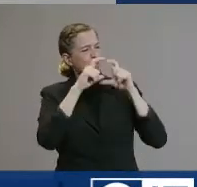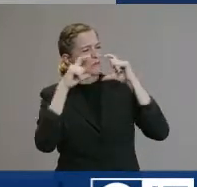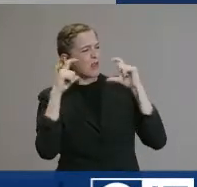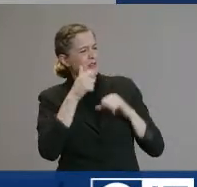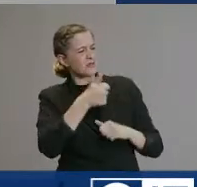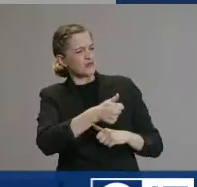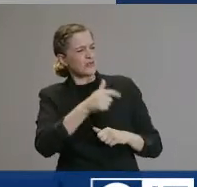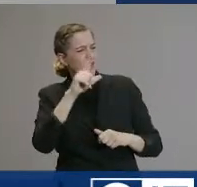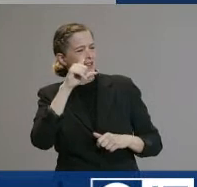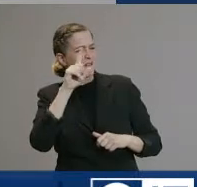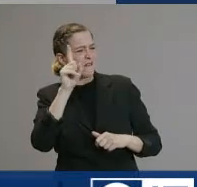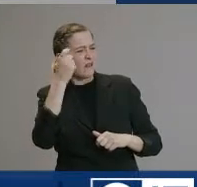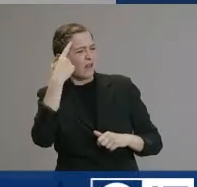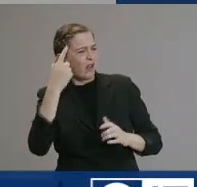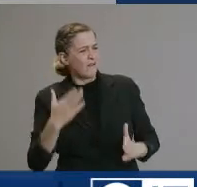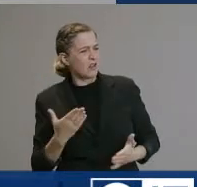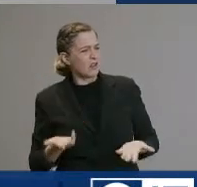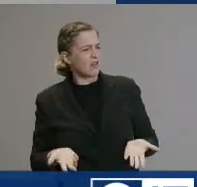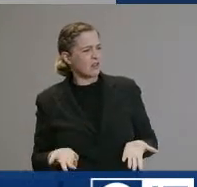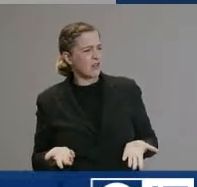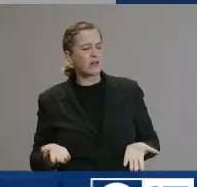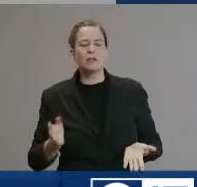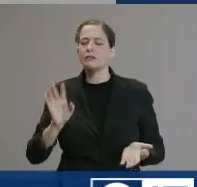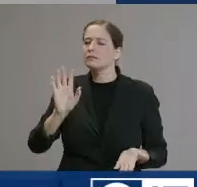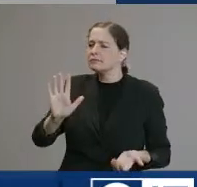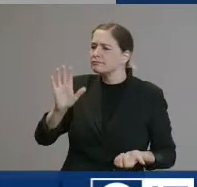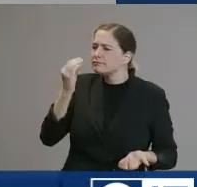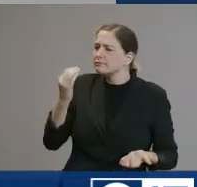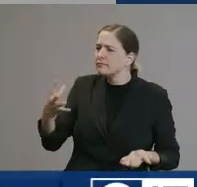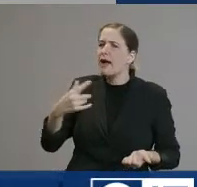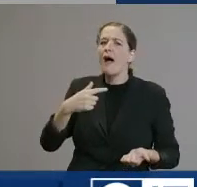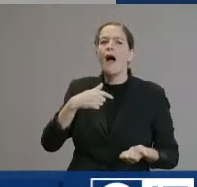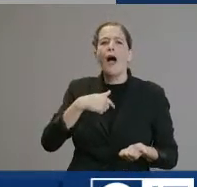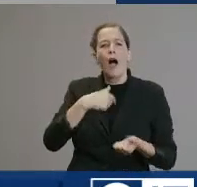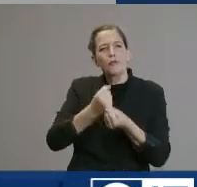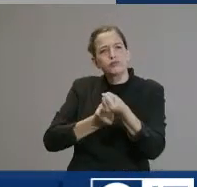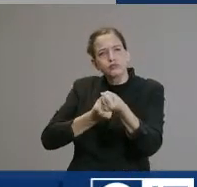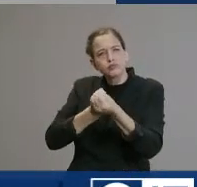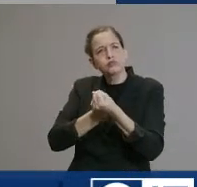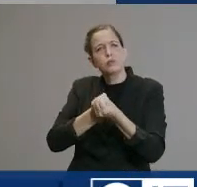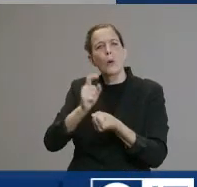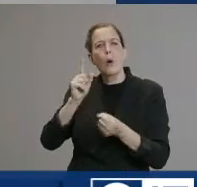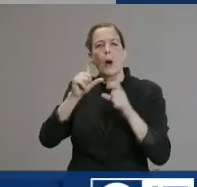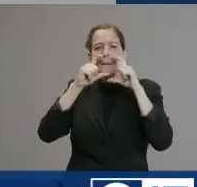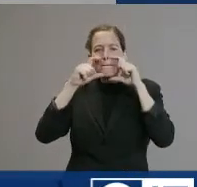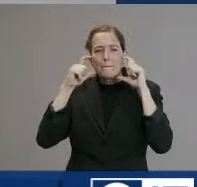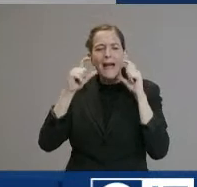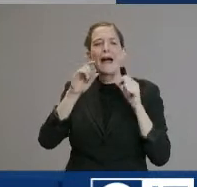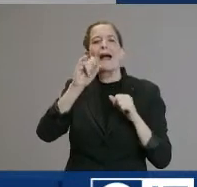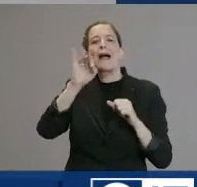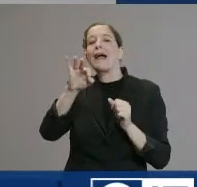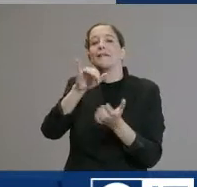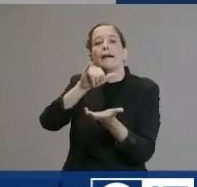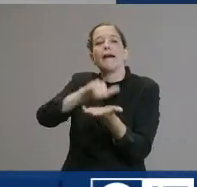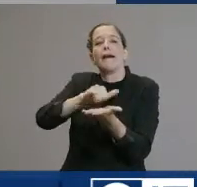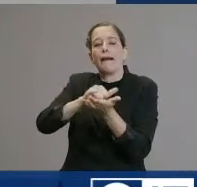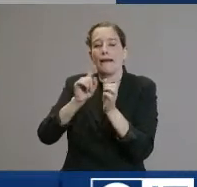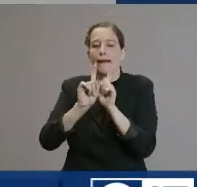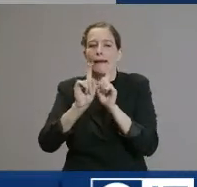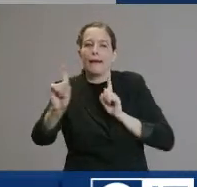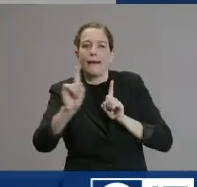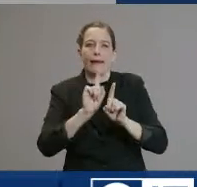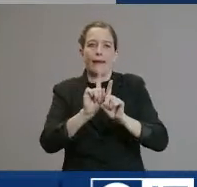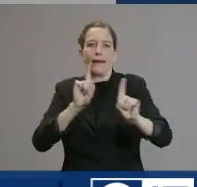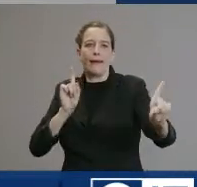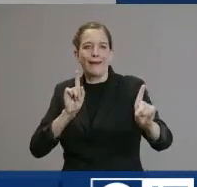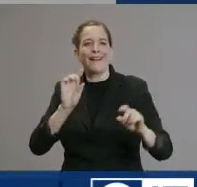for face masks when you can't physically distance. I've got my my face masks with me today, and when I'm